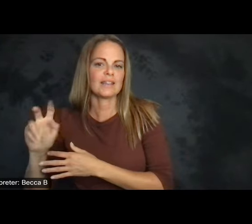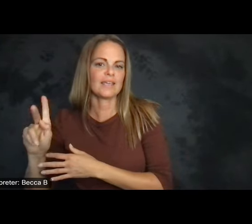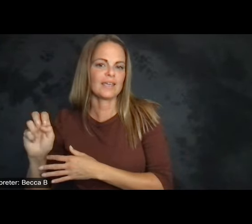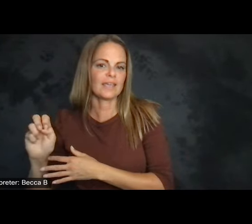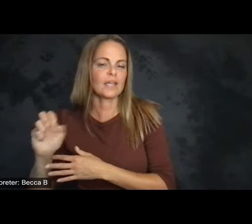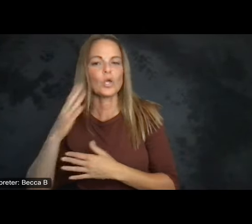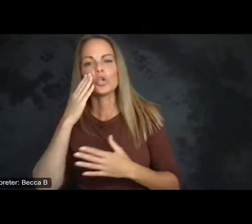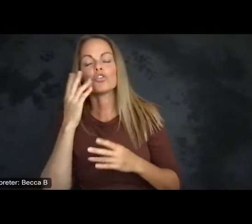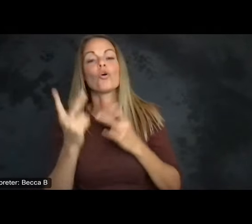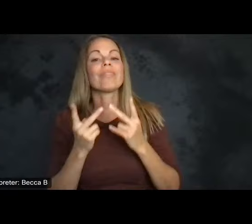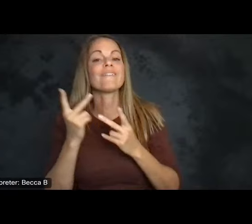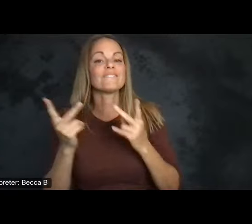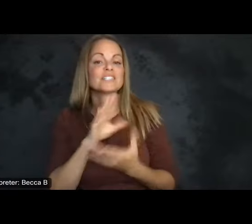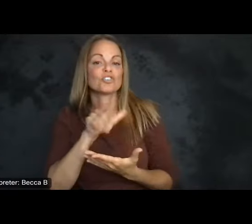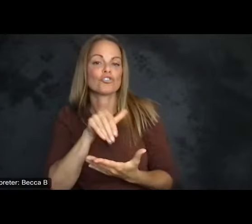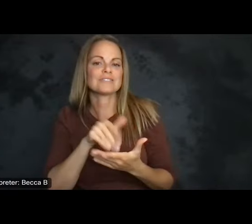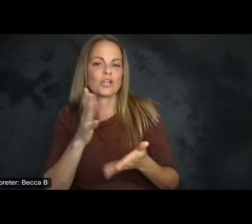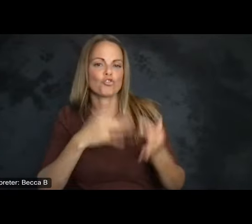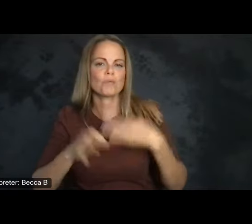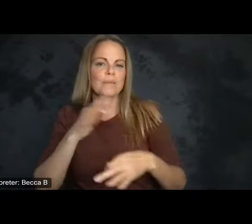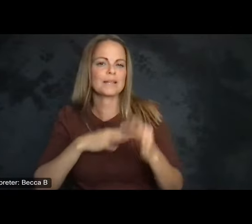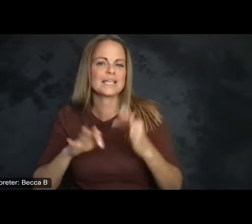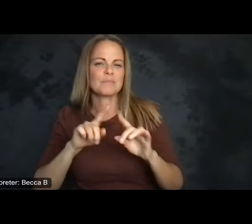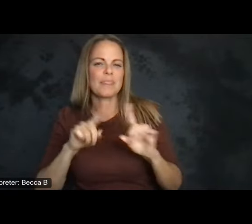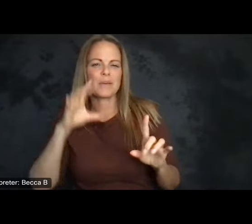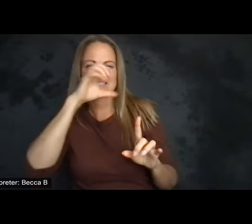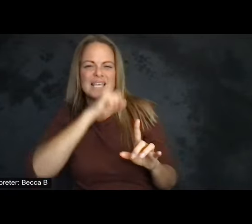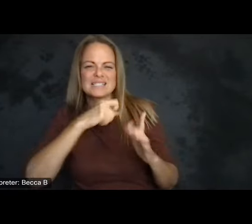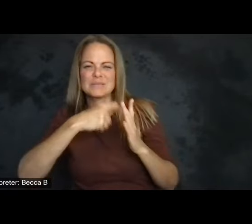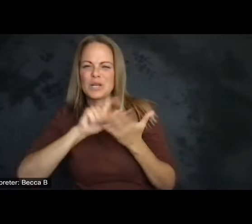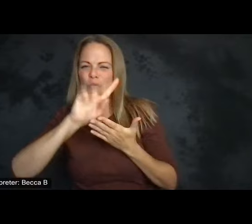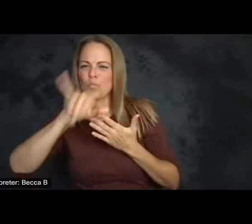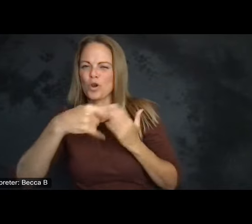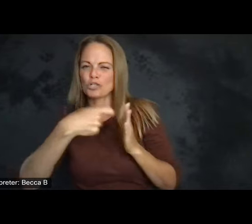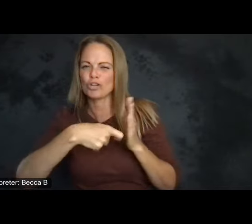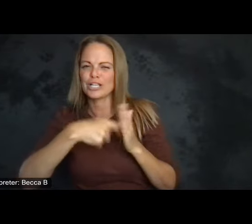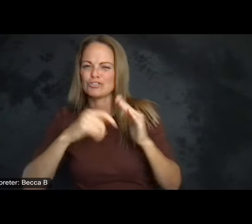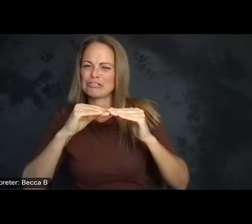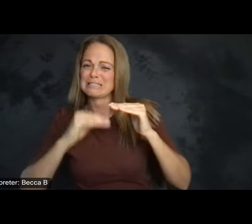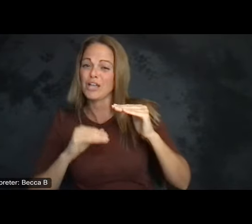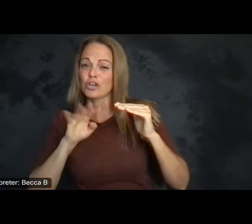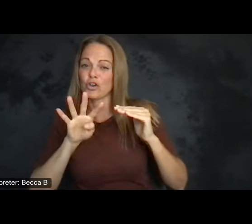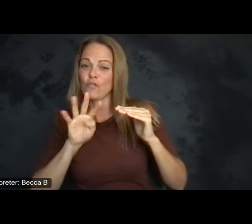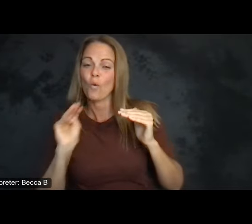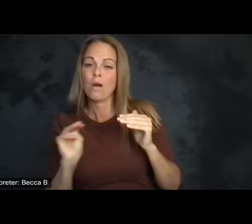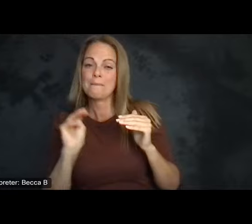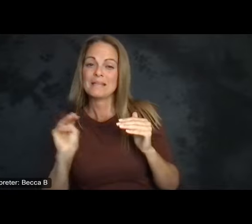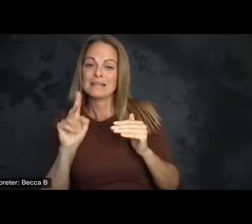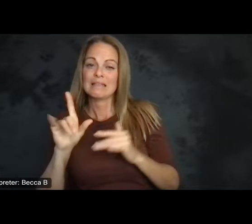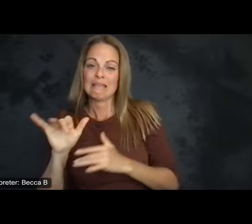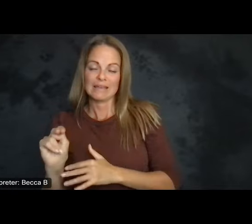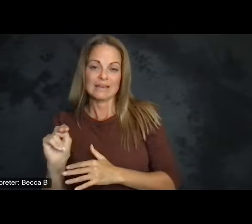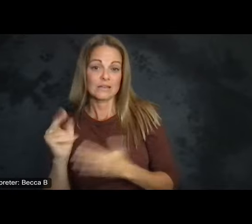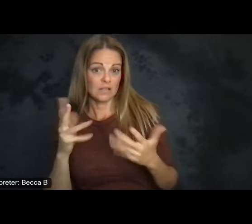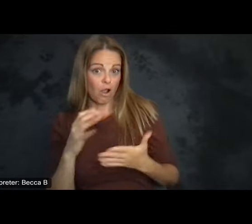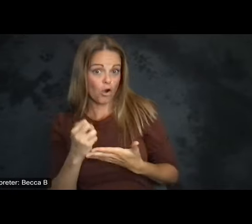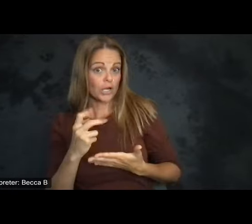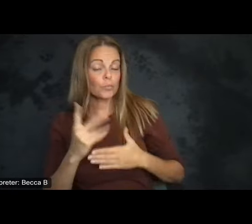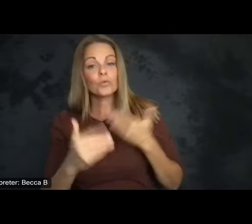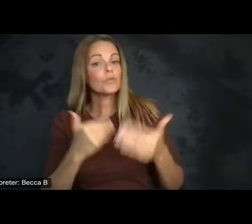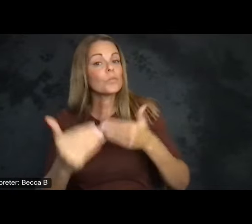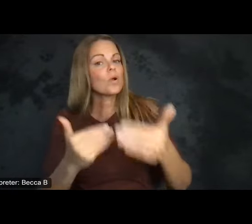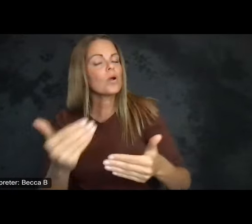visitor center replacement, but it was estimated project costs just under $4 million. Is that already approved and in